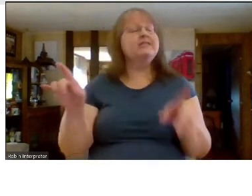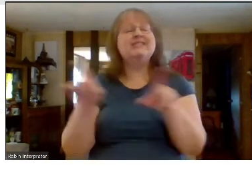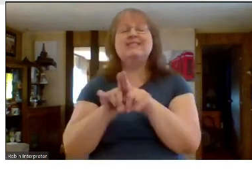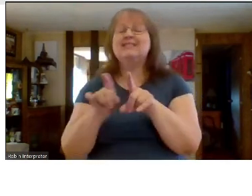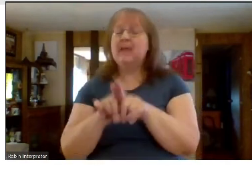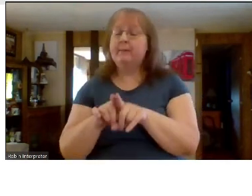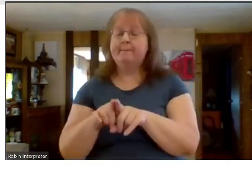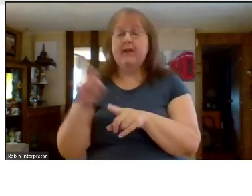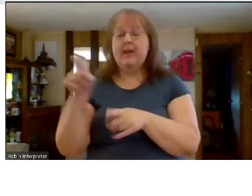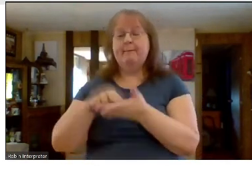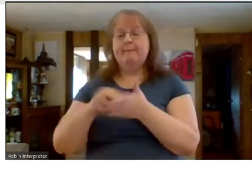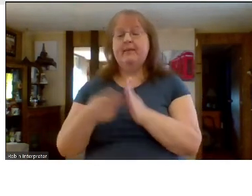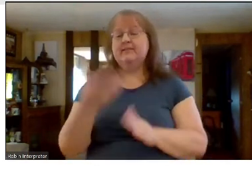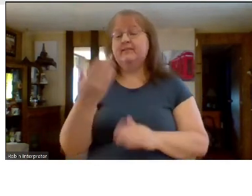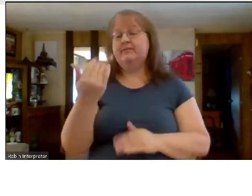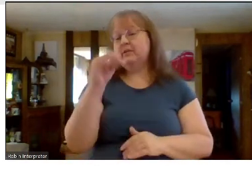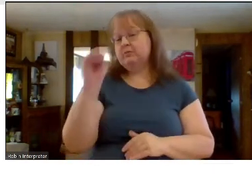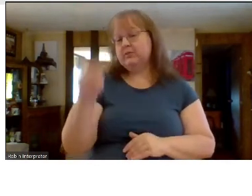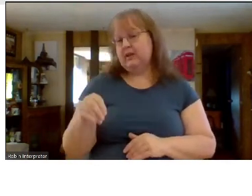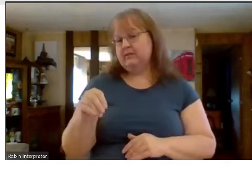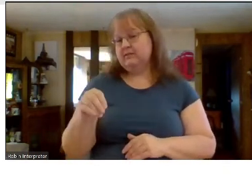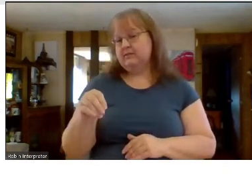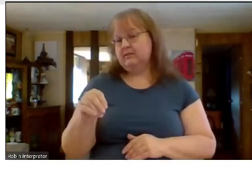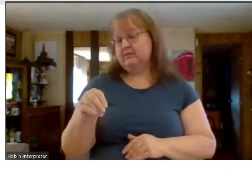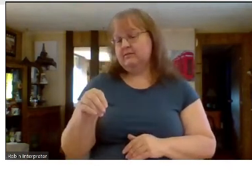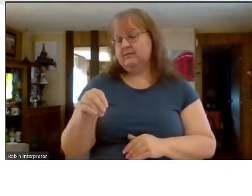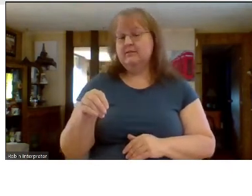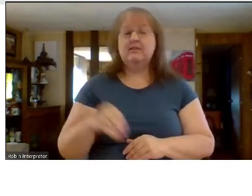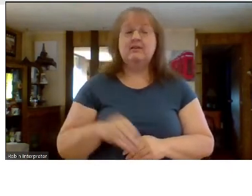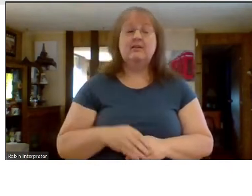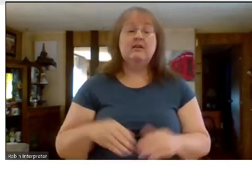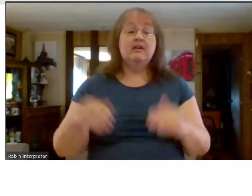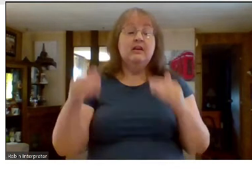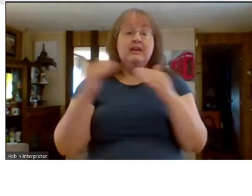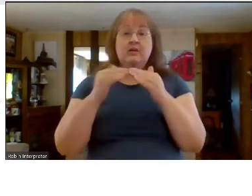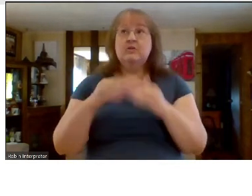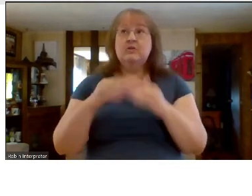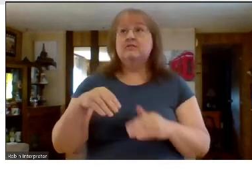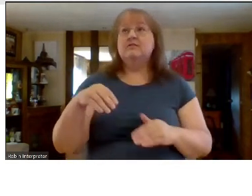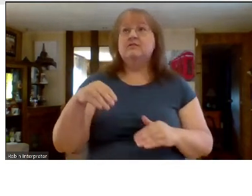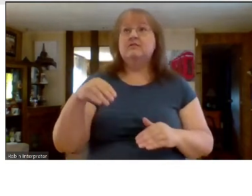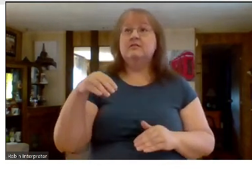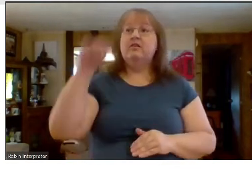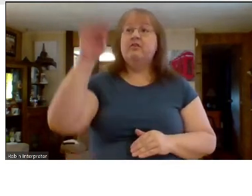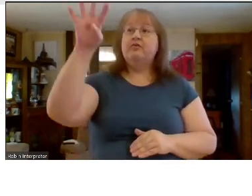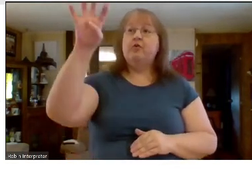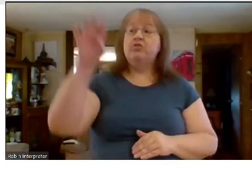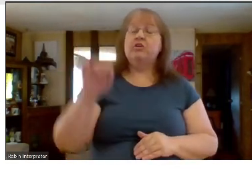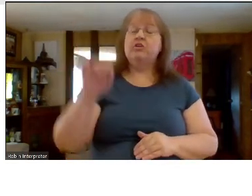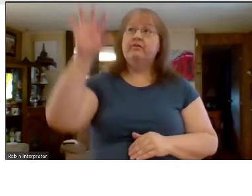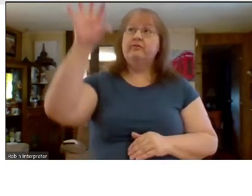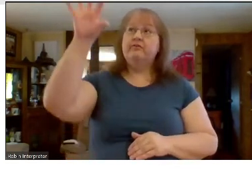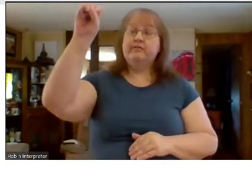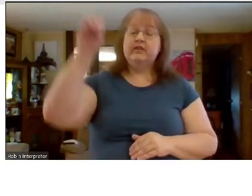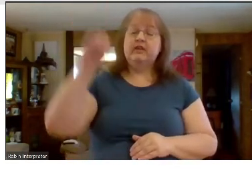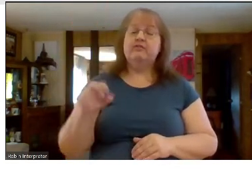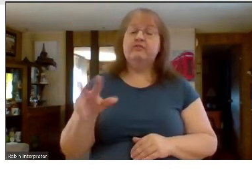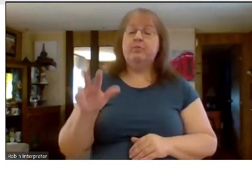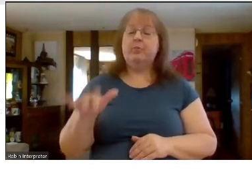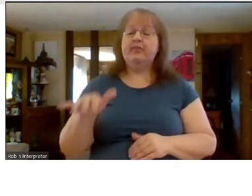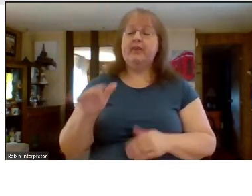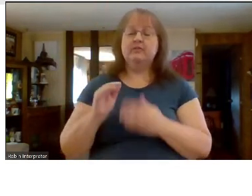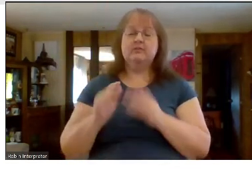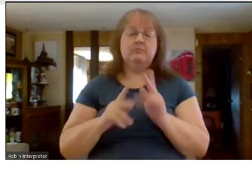same thing, because 15 out of 100 is 15%. 15 out of 100 is the same thing as 450 out